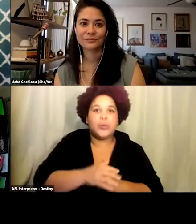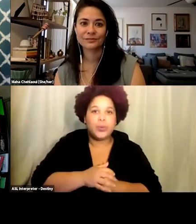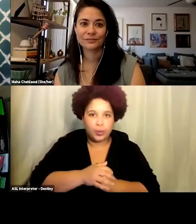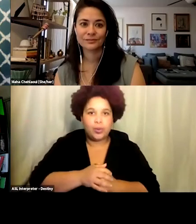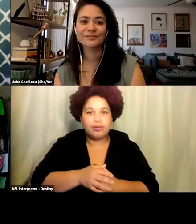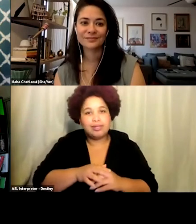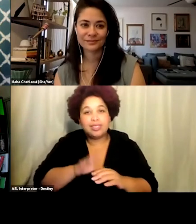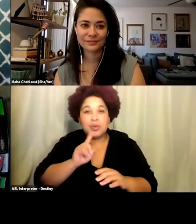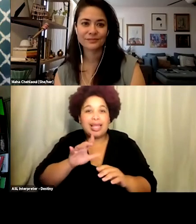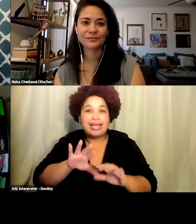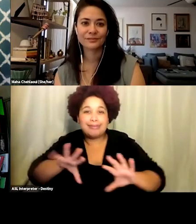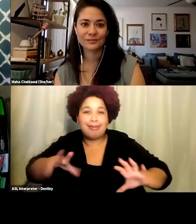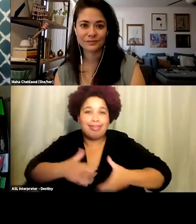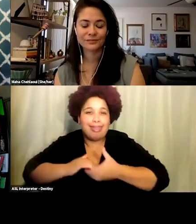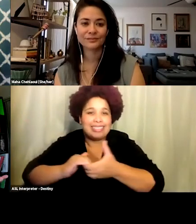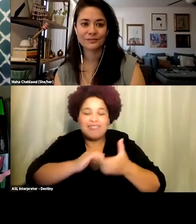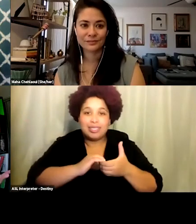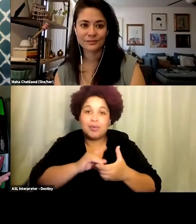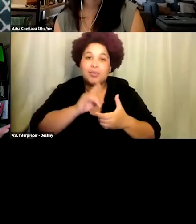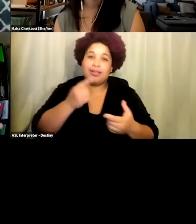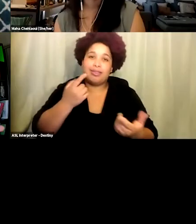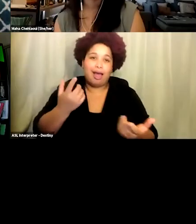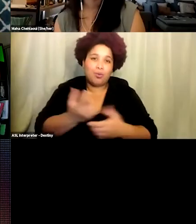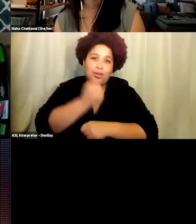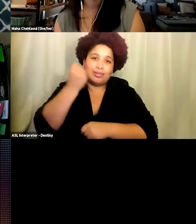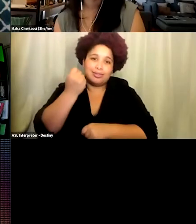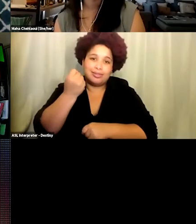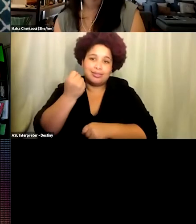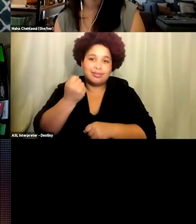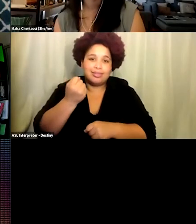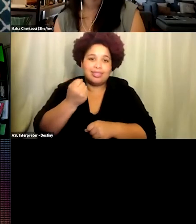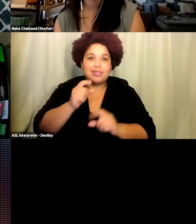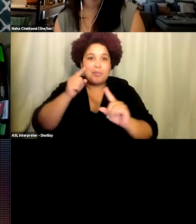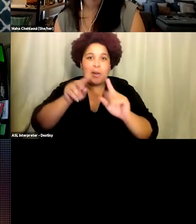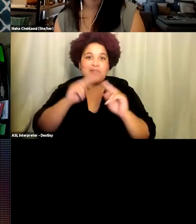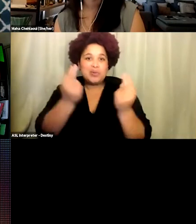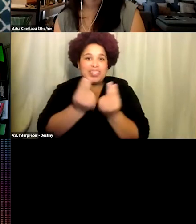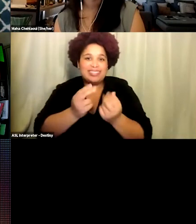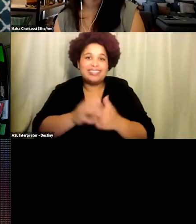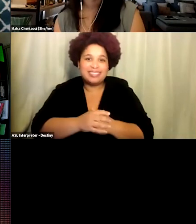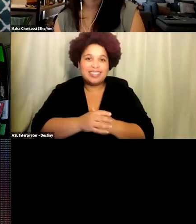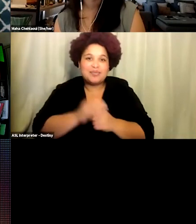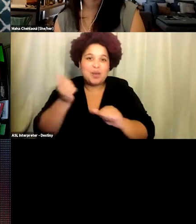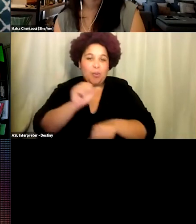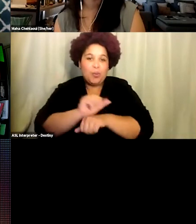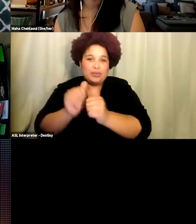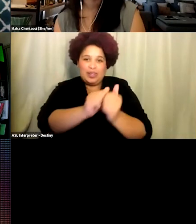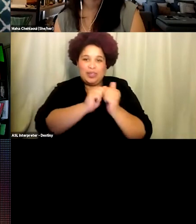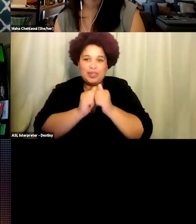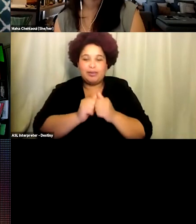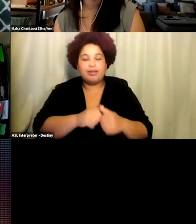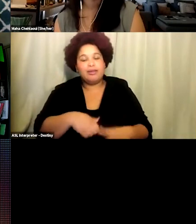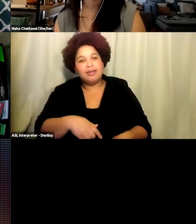it's collectivism. Collectivism is what wins at the end of the day. It's the heart of, that's what unionism is all about. You know, we all work together. I think that's